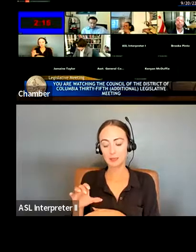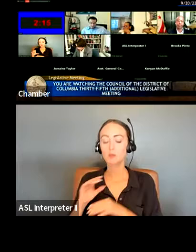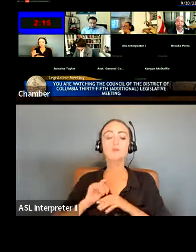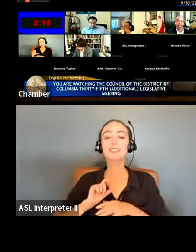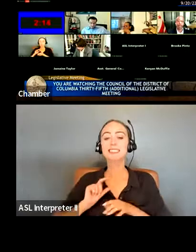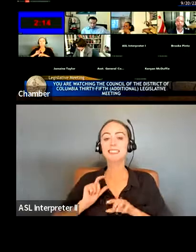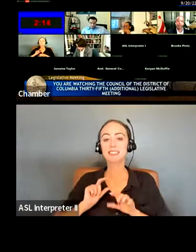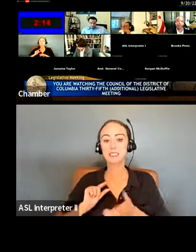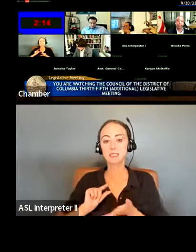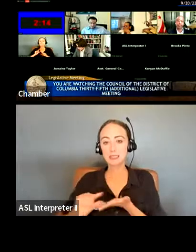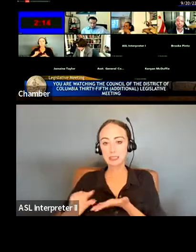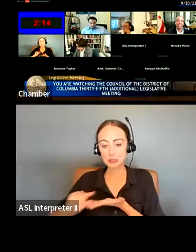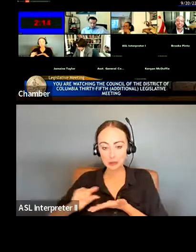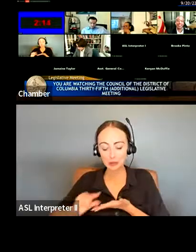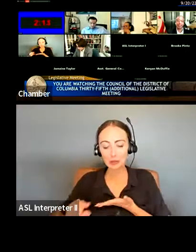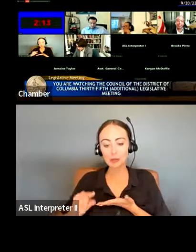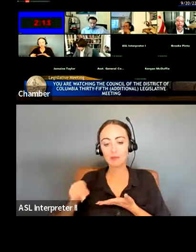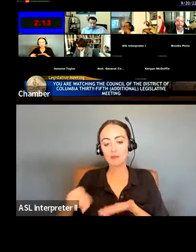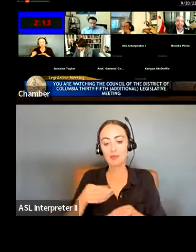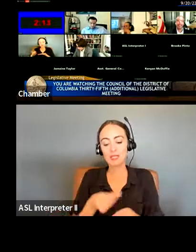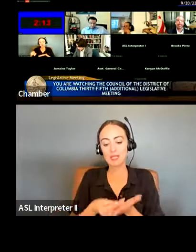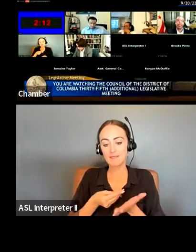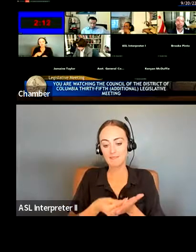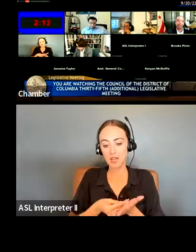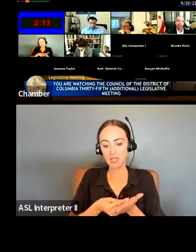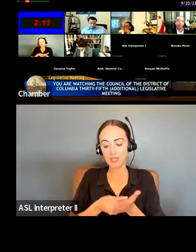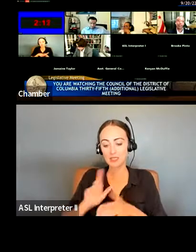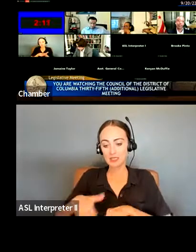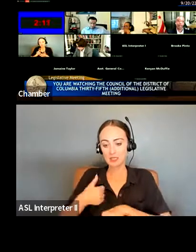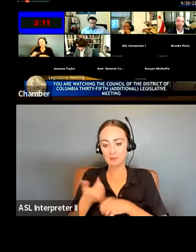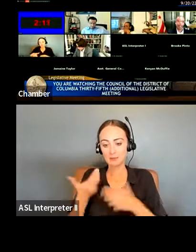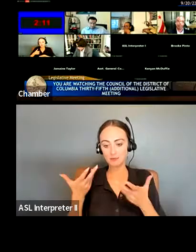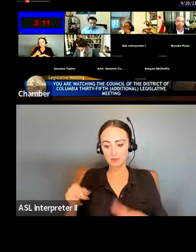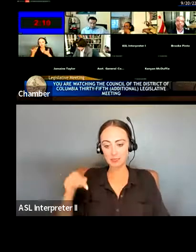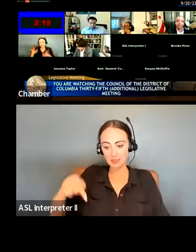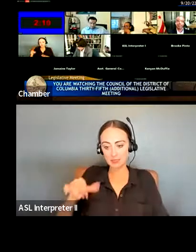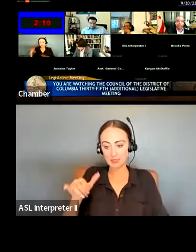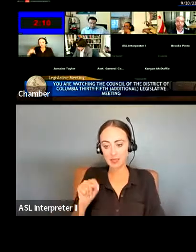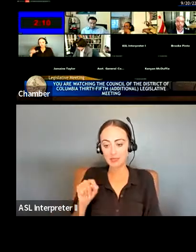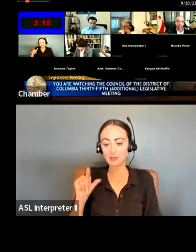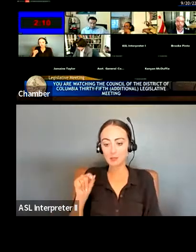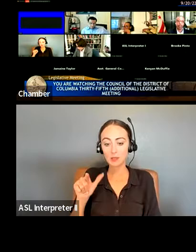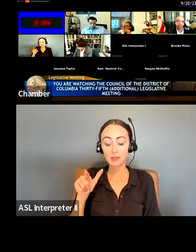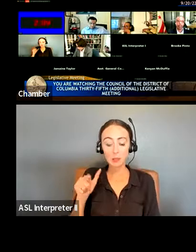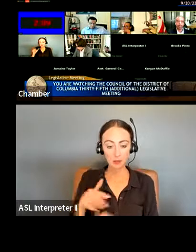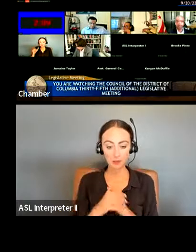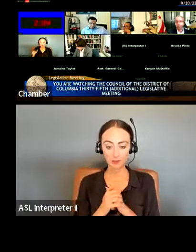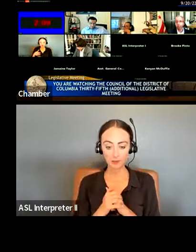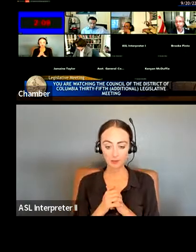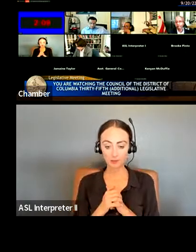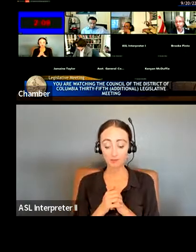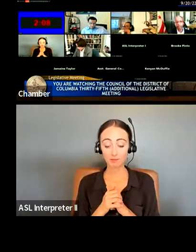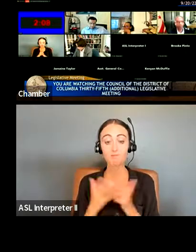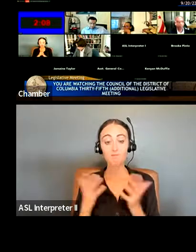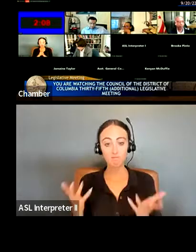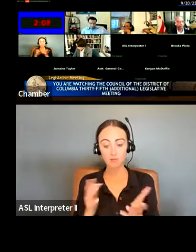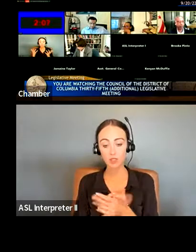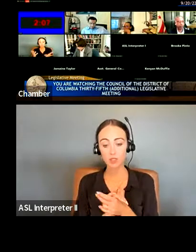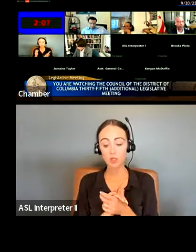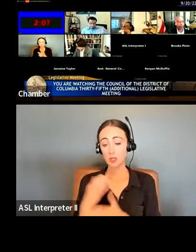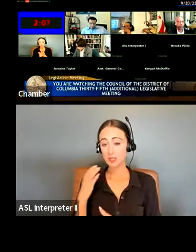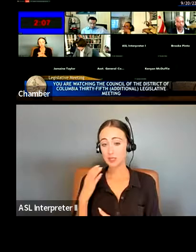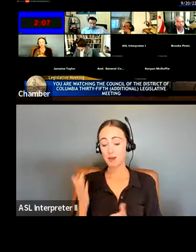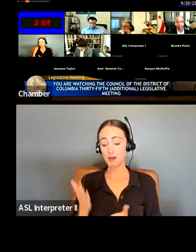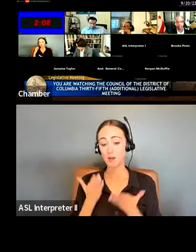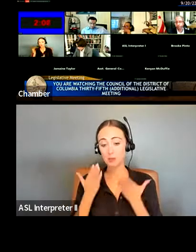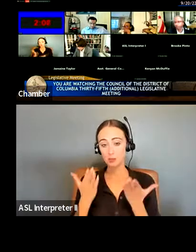distributions from the Child Trust Fund established by the Child Wealth Building Act of 2021. So with that, Mr. Chairman, I will